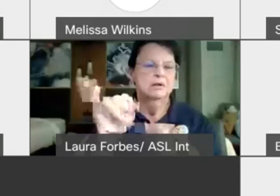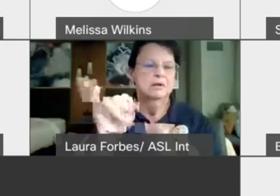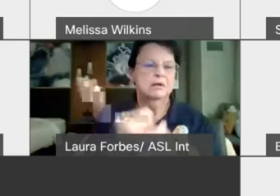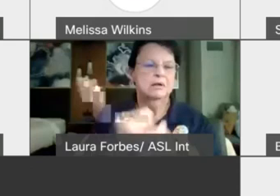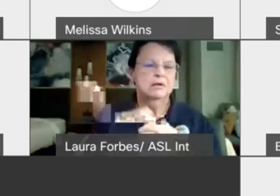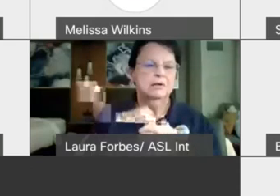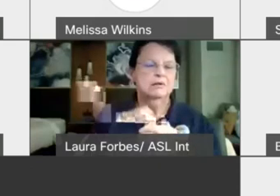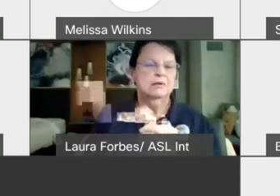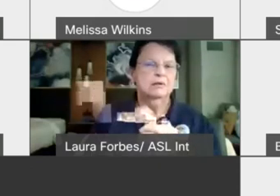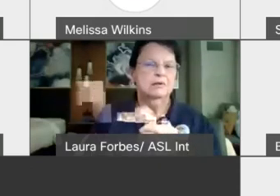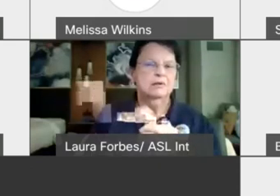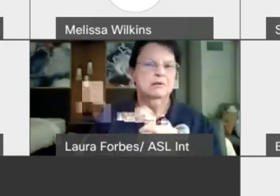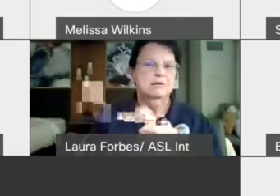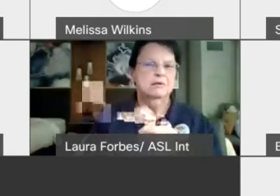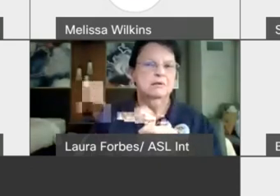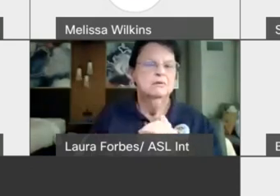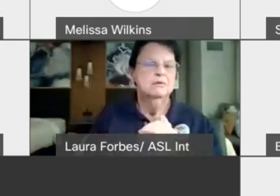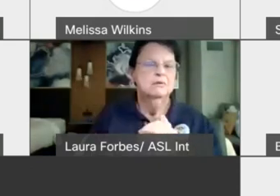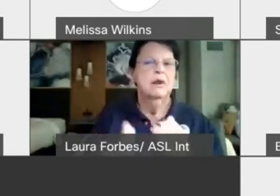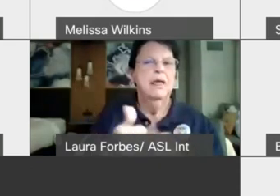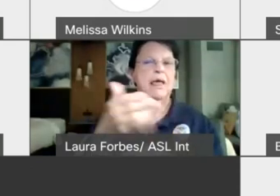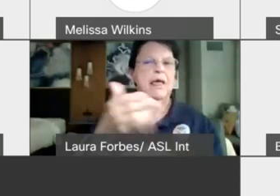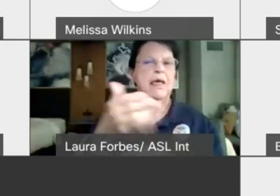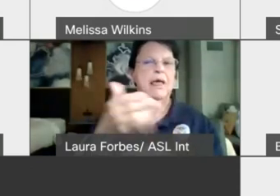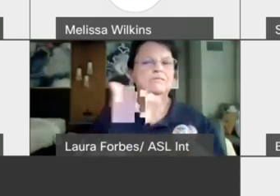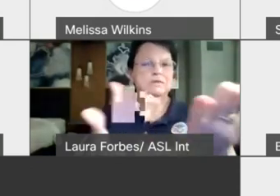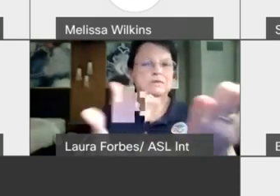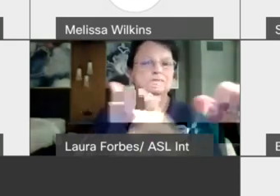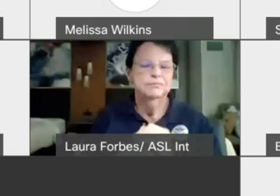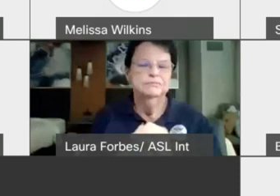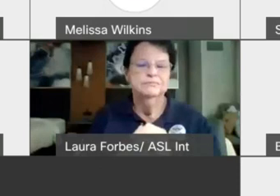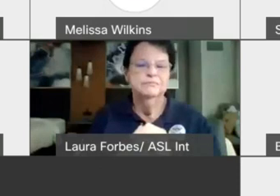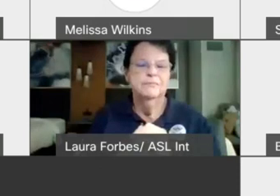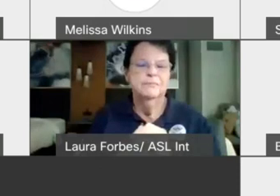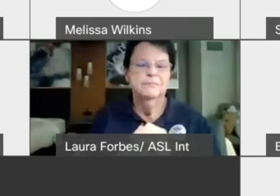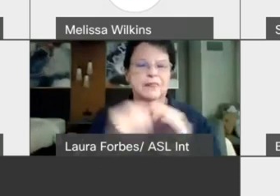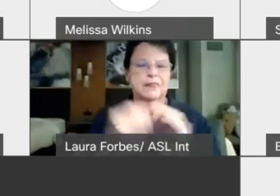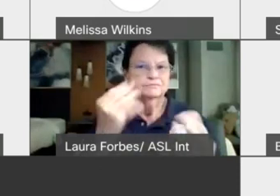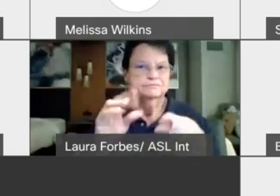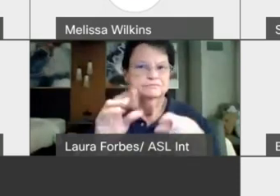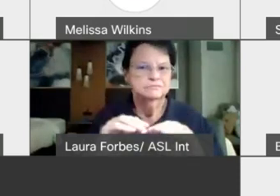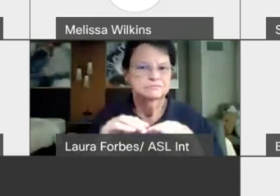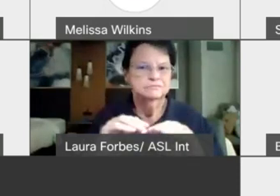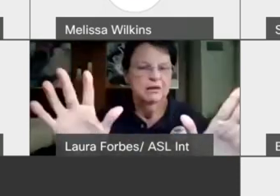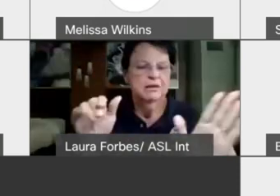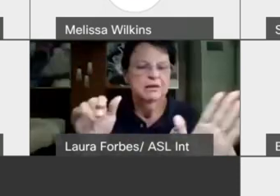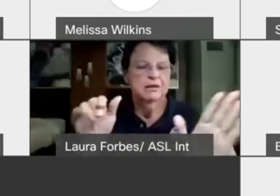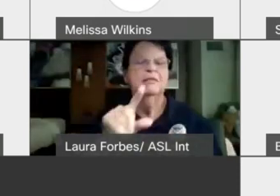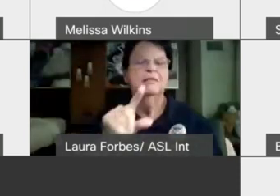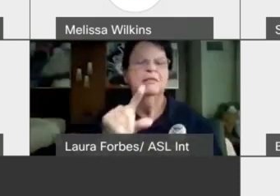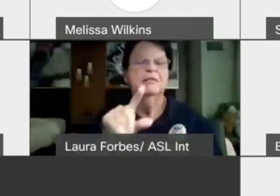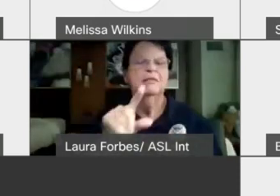for generators purchased after the disaster. So I just am here to clarify that isn't a